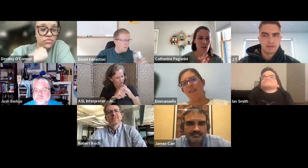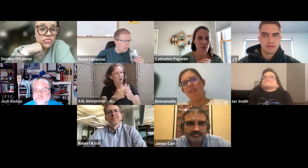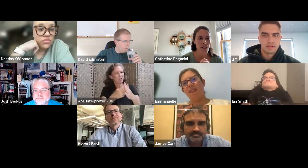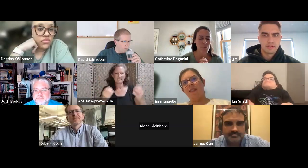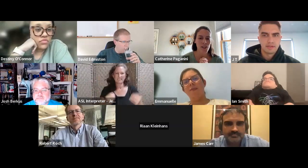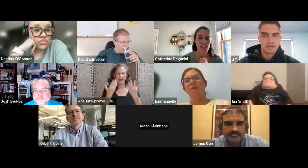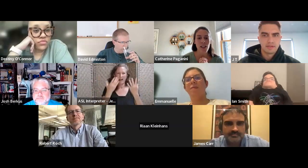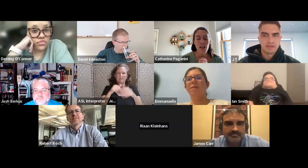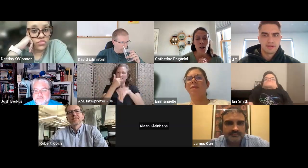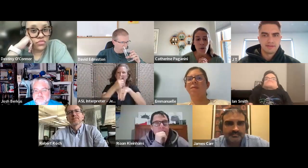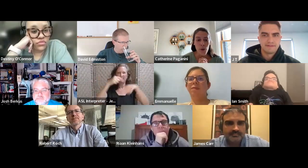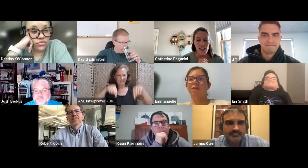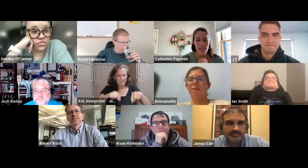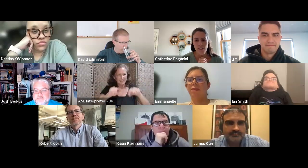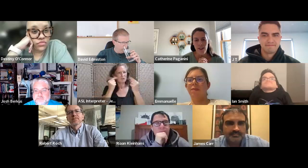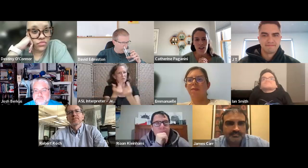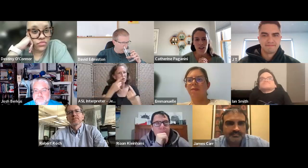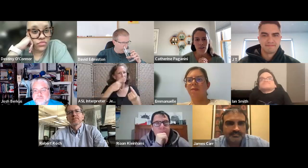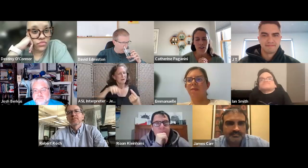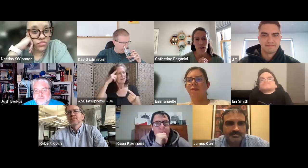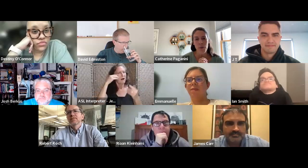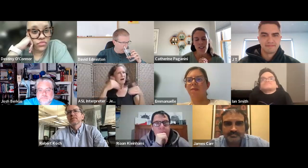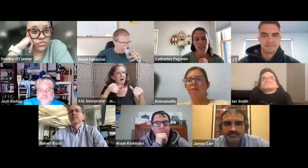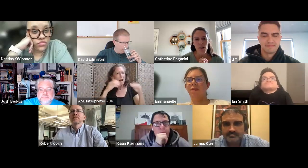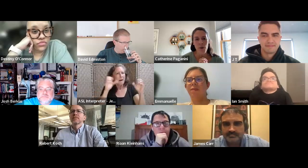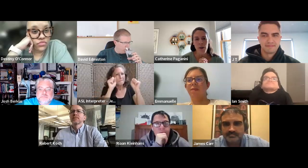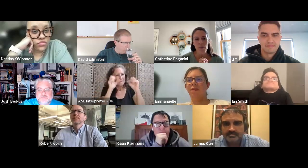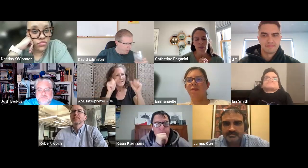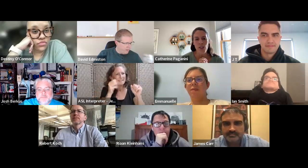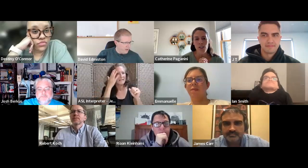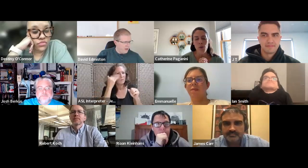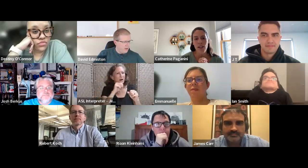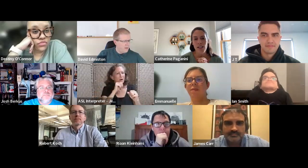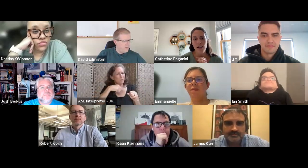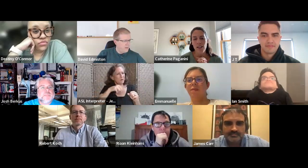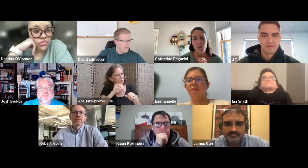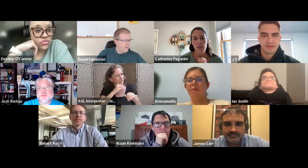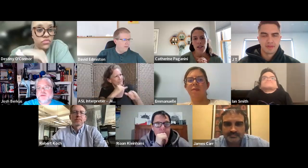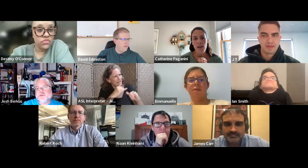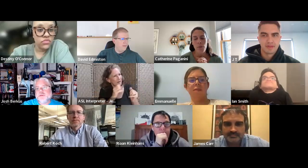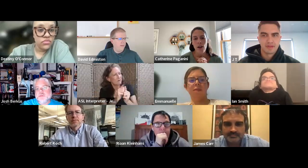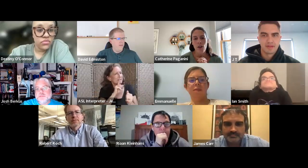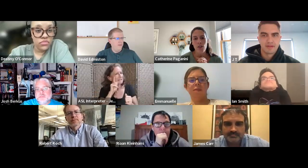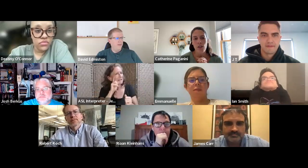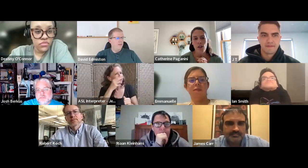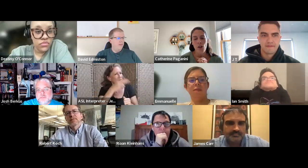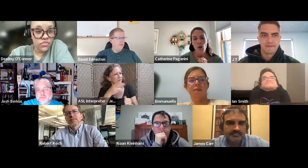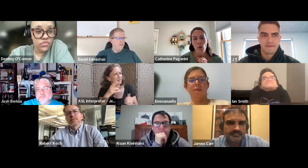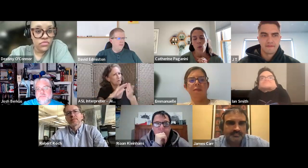let's do something similar with the deaf and hard of hearing community. So Jay, do you want to tell a little bit